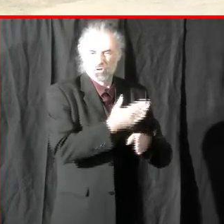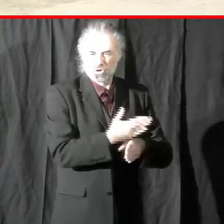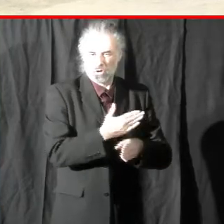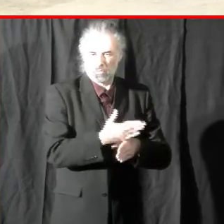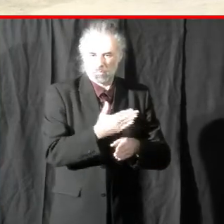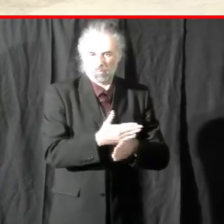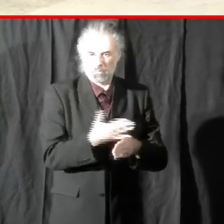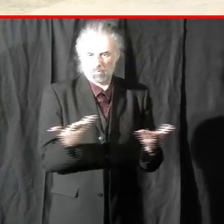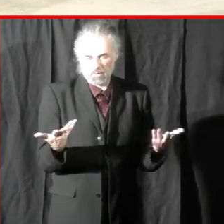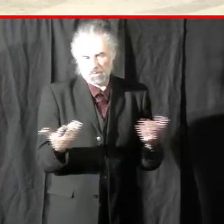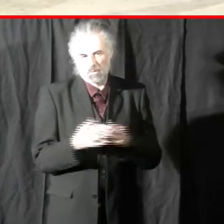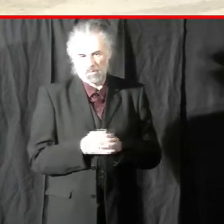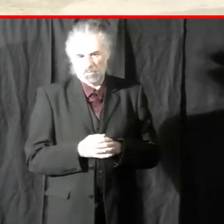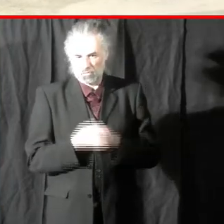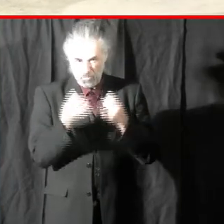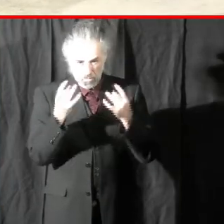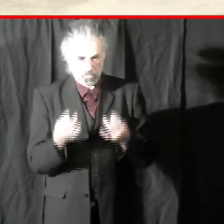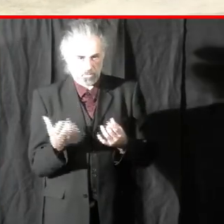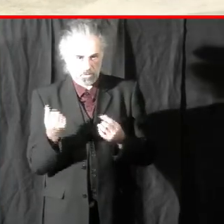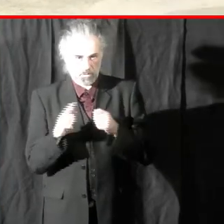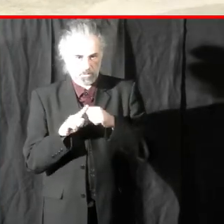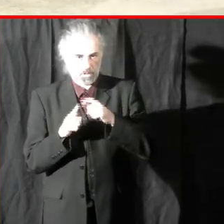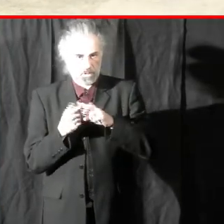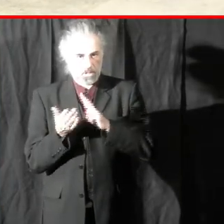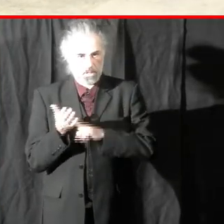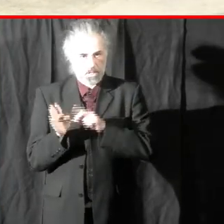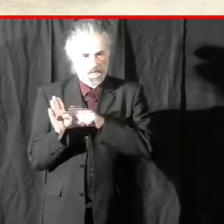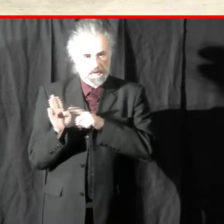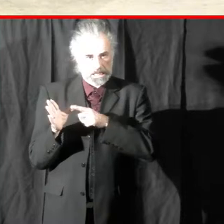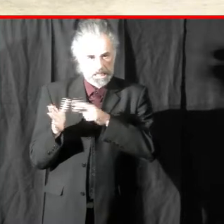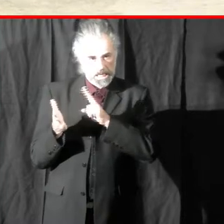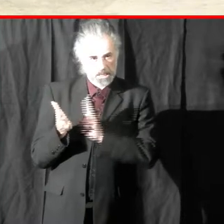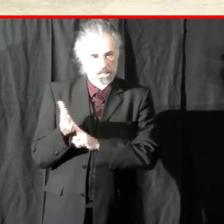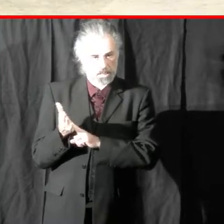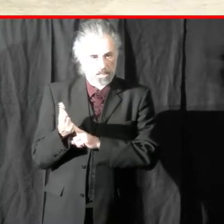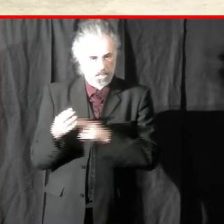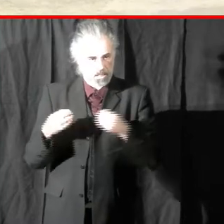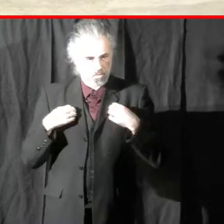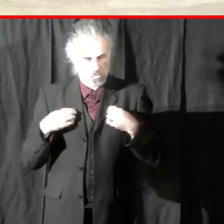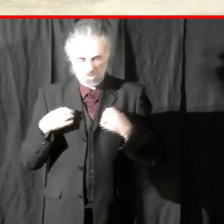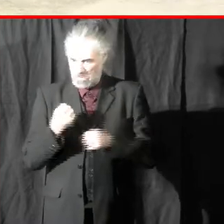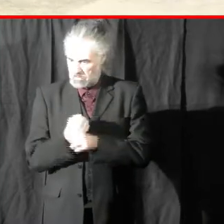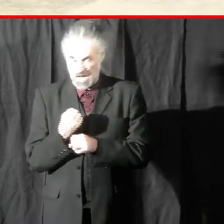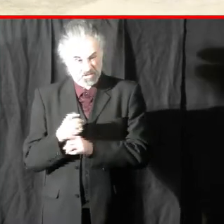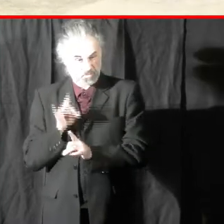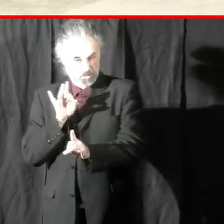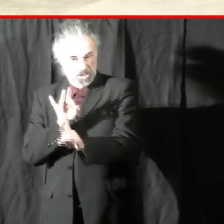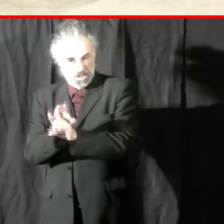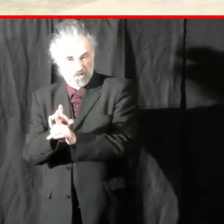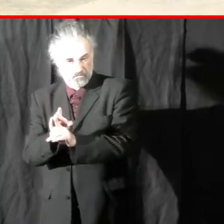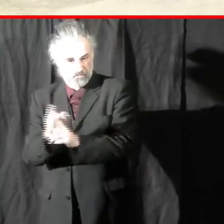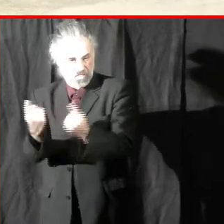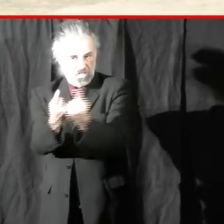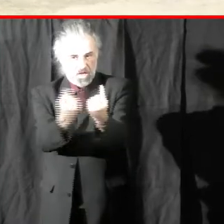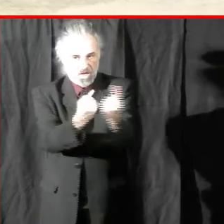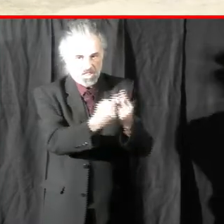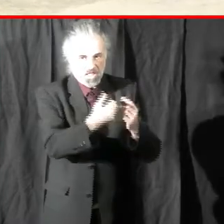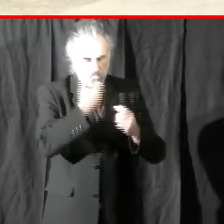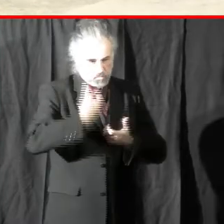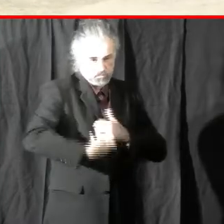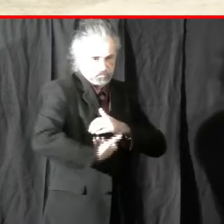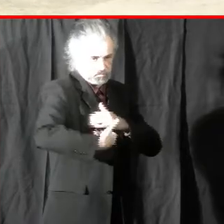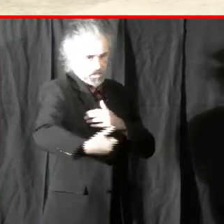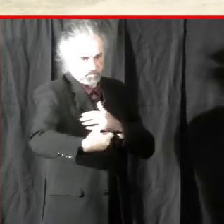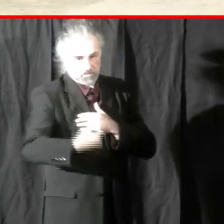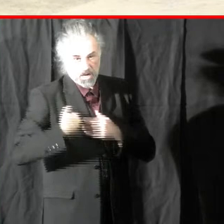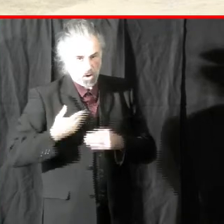company. We've already got that Kenyan company who are wanting to produce thingamabobs, and they'll try and steal our market share. We cannot